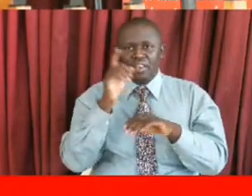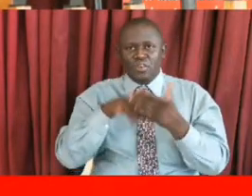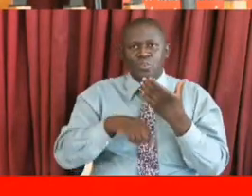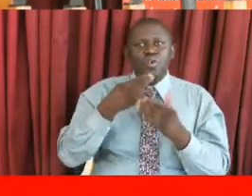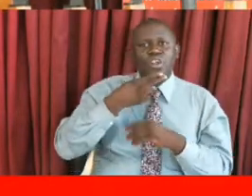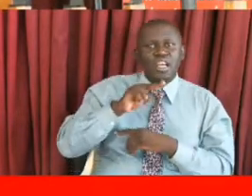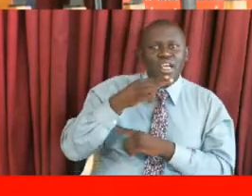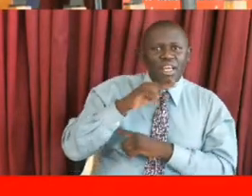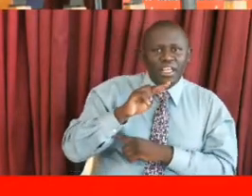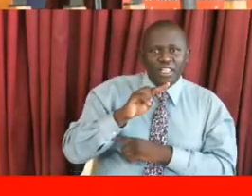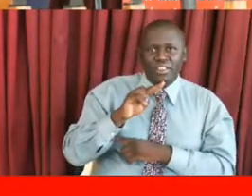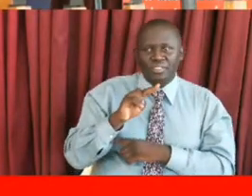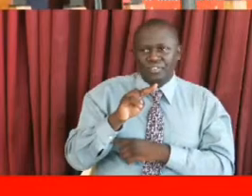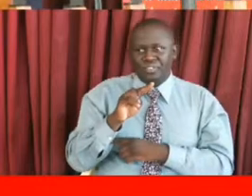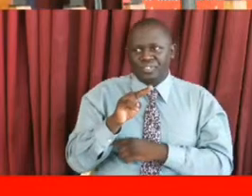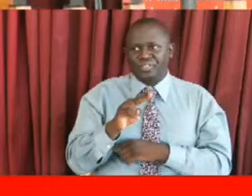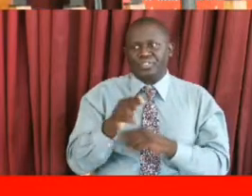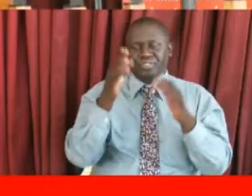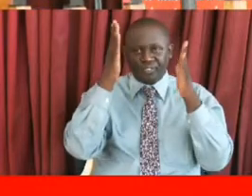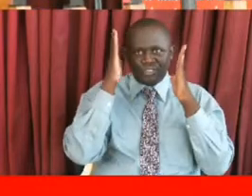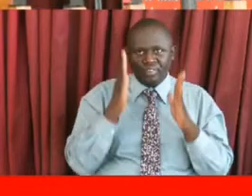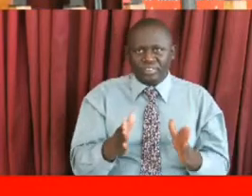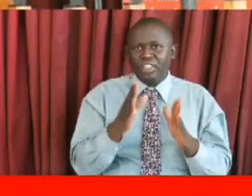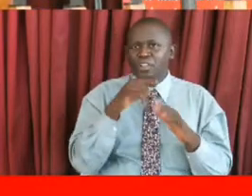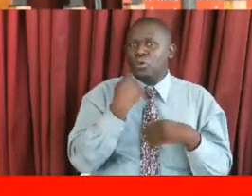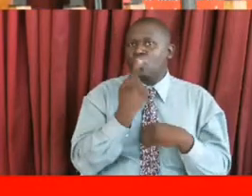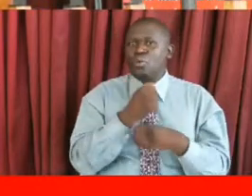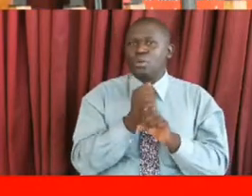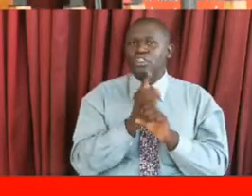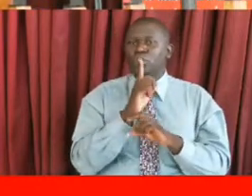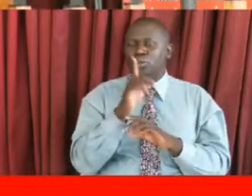the one who is making sure as gets it daily